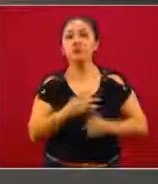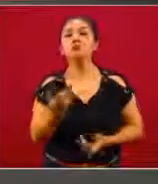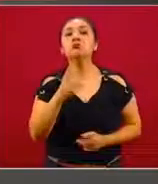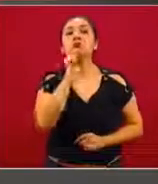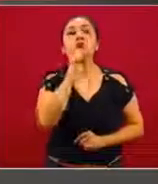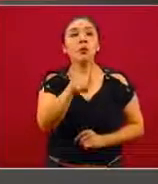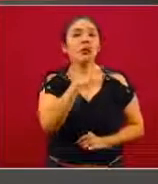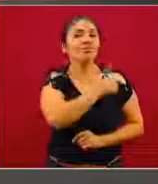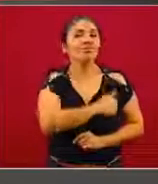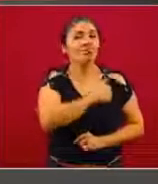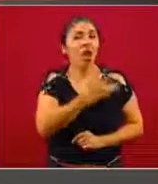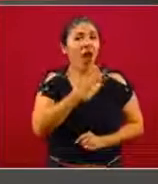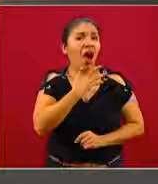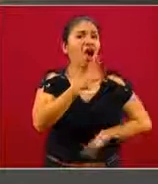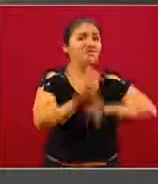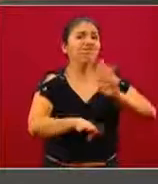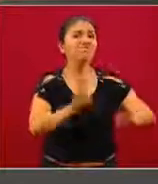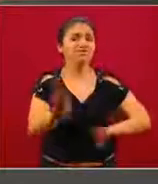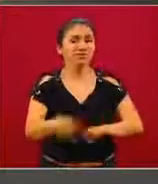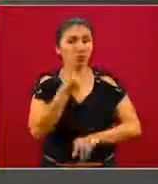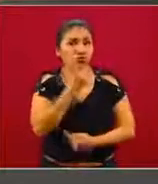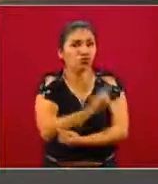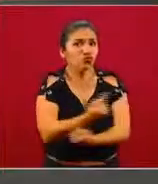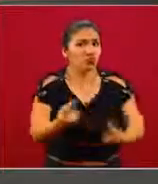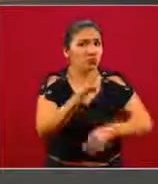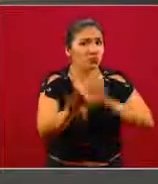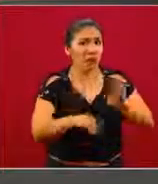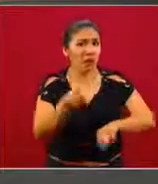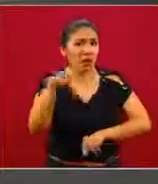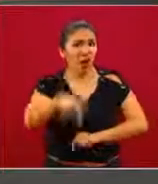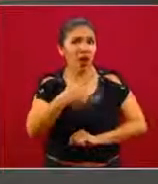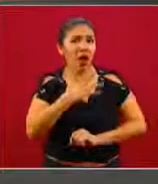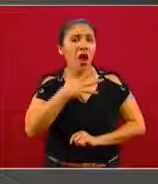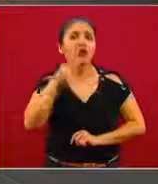earlier. They also are dying.